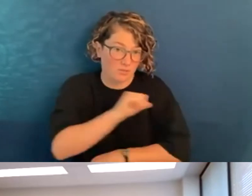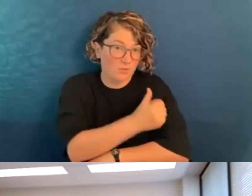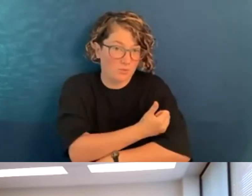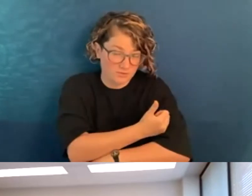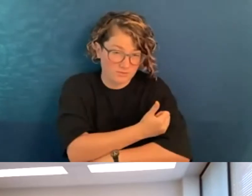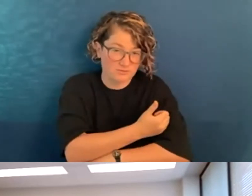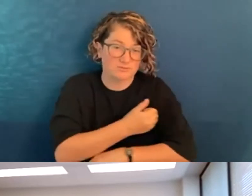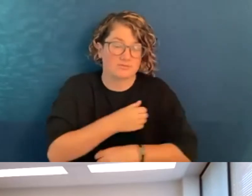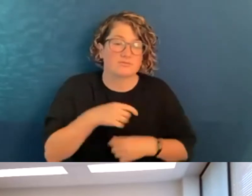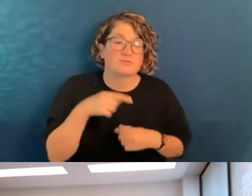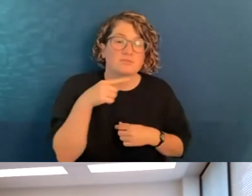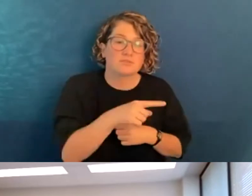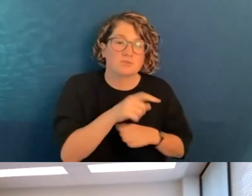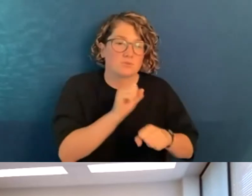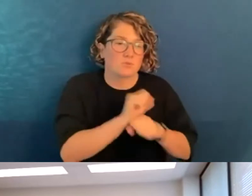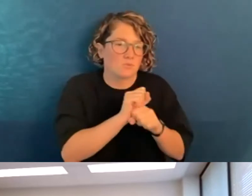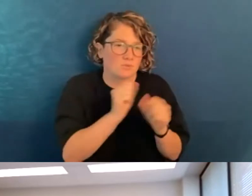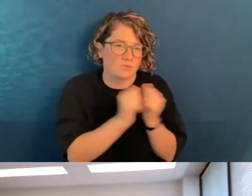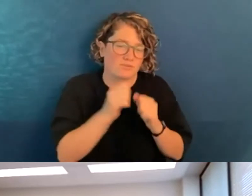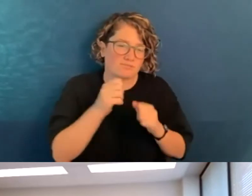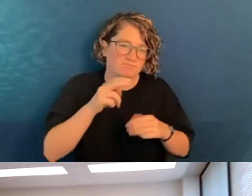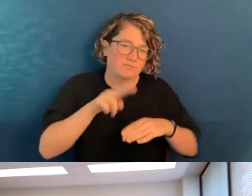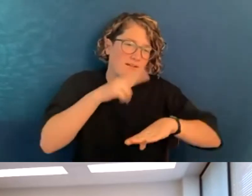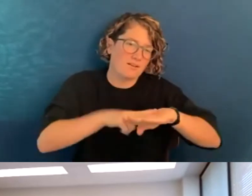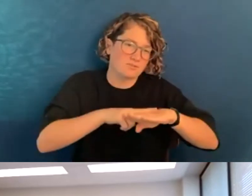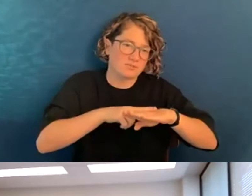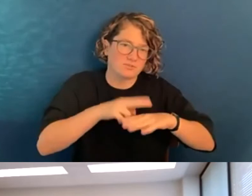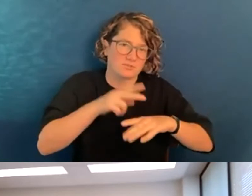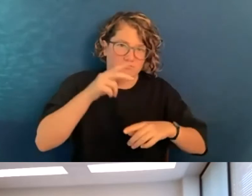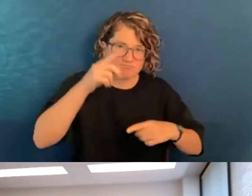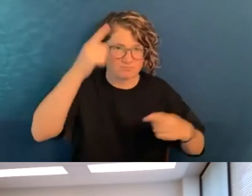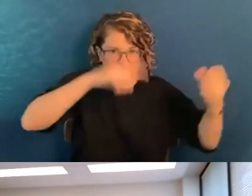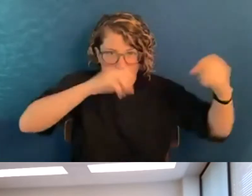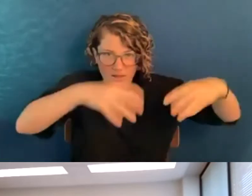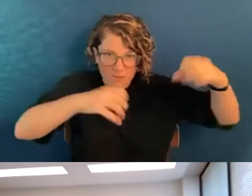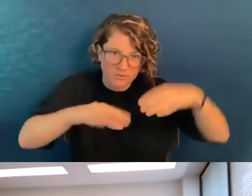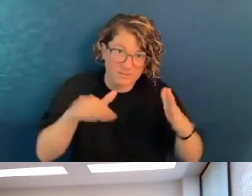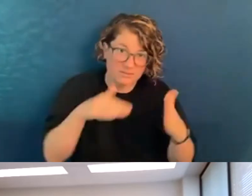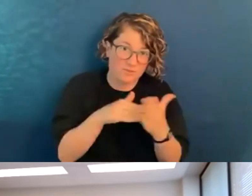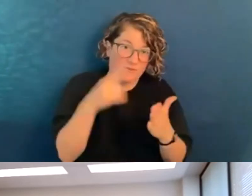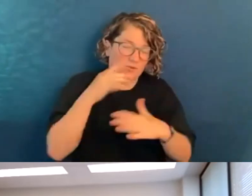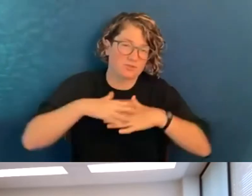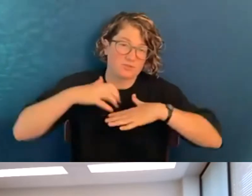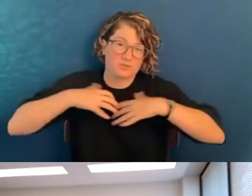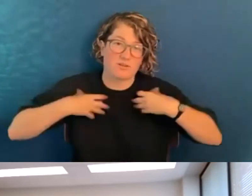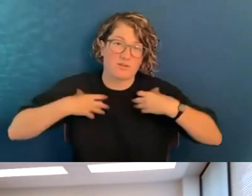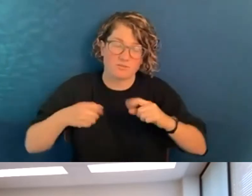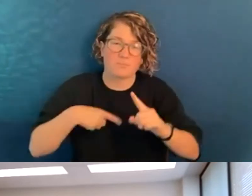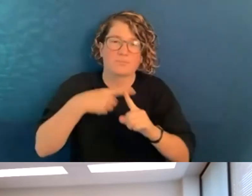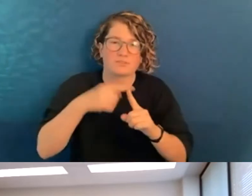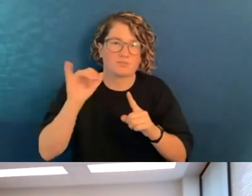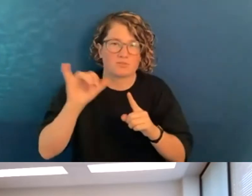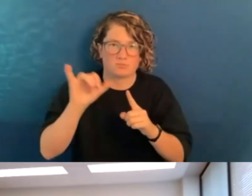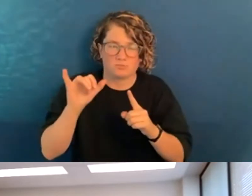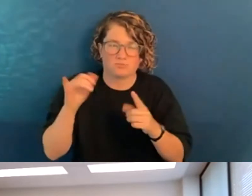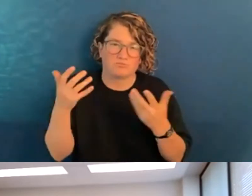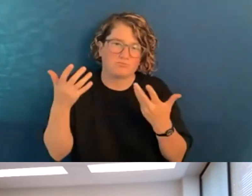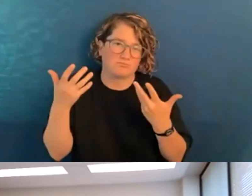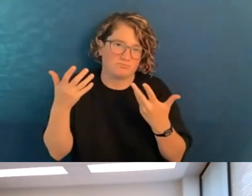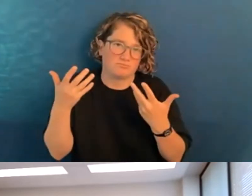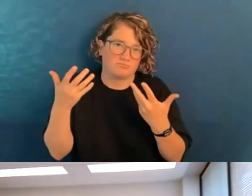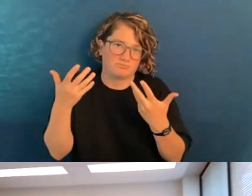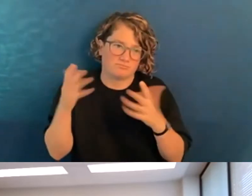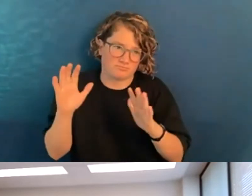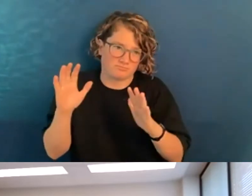National Collaborating Center for Indigenous Health, and she is also an adjunct faculty member in the Faculty of Medicine